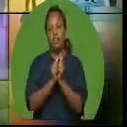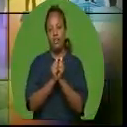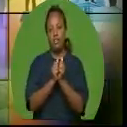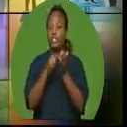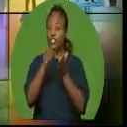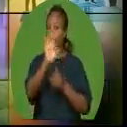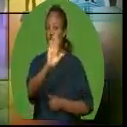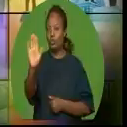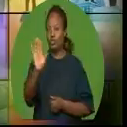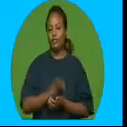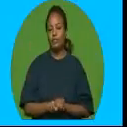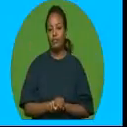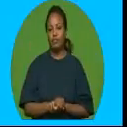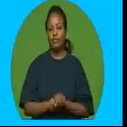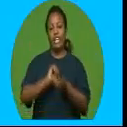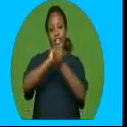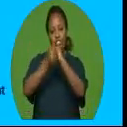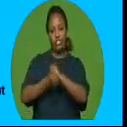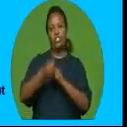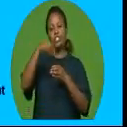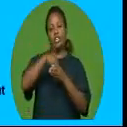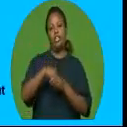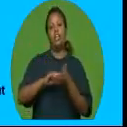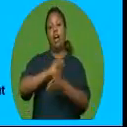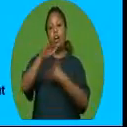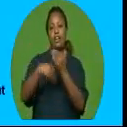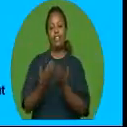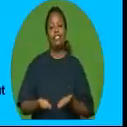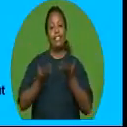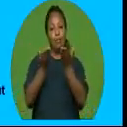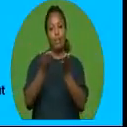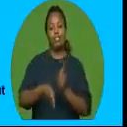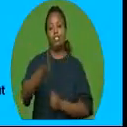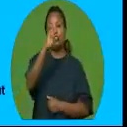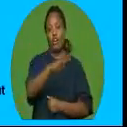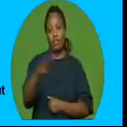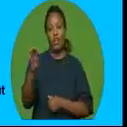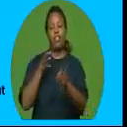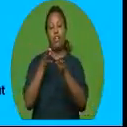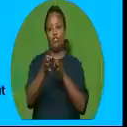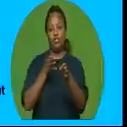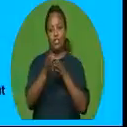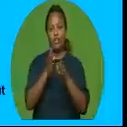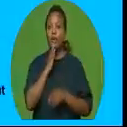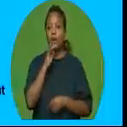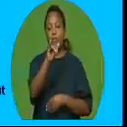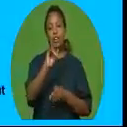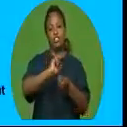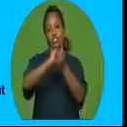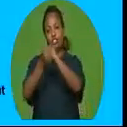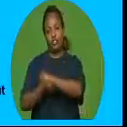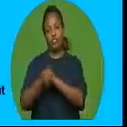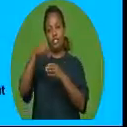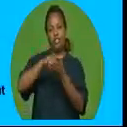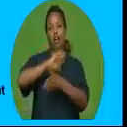together. Check yours. A change in aggregate supply is graphically illustrated by